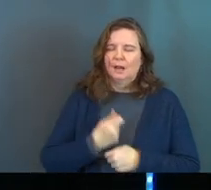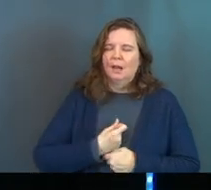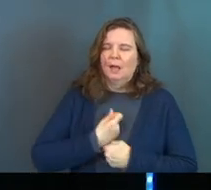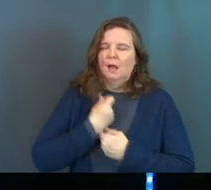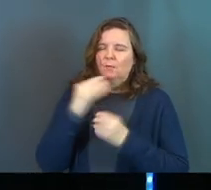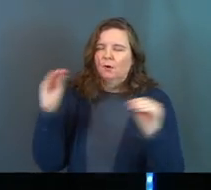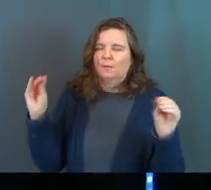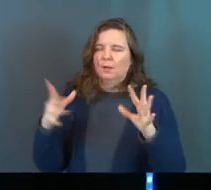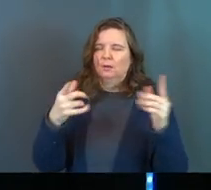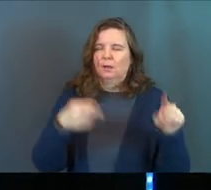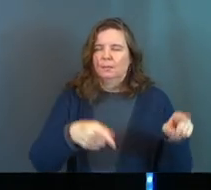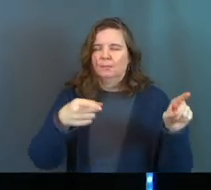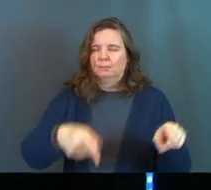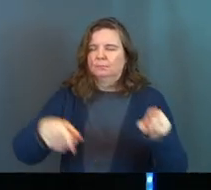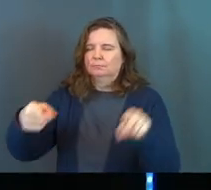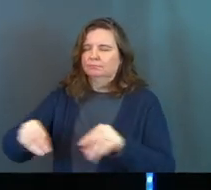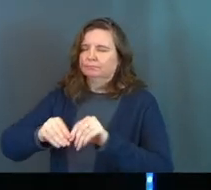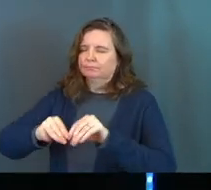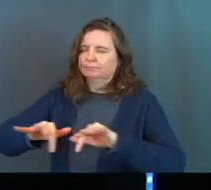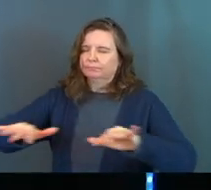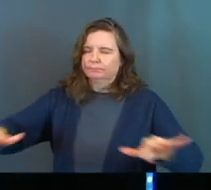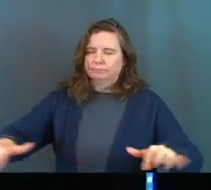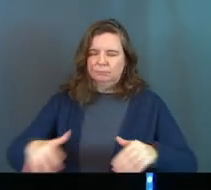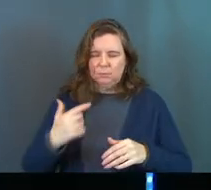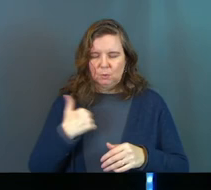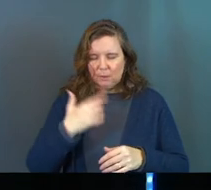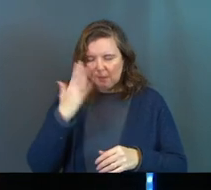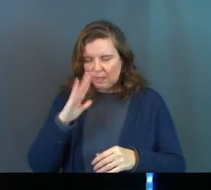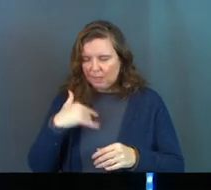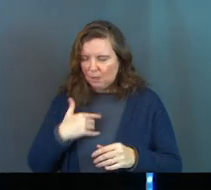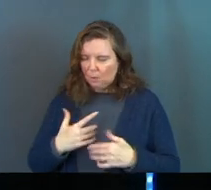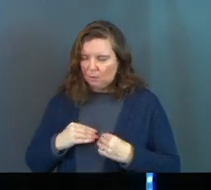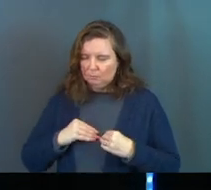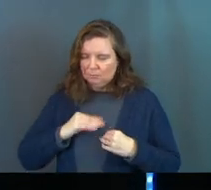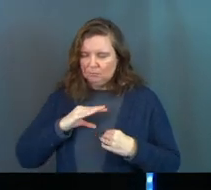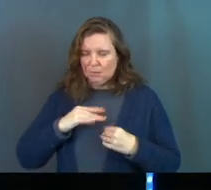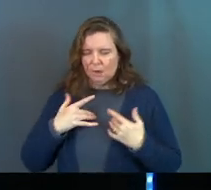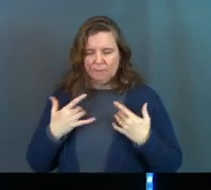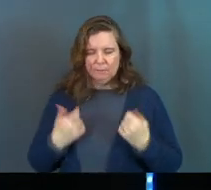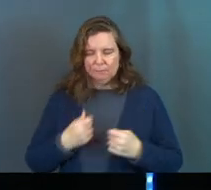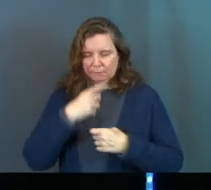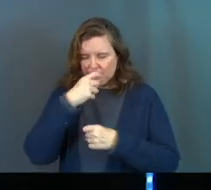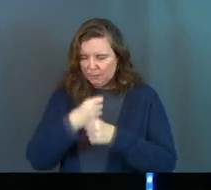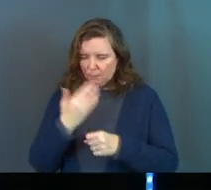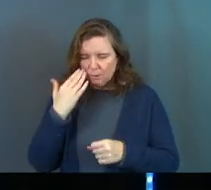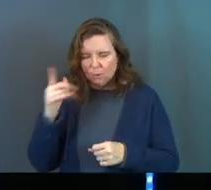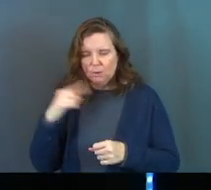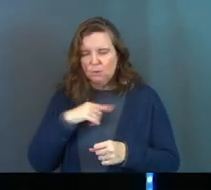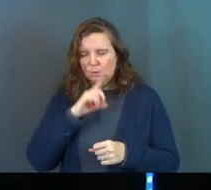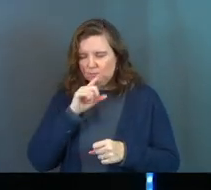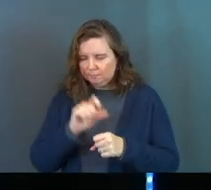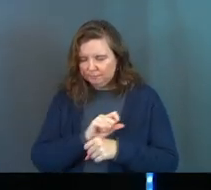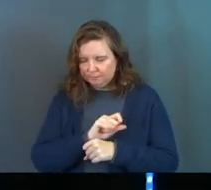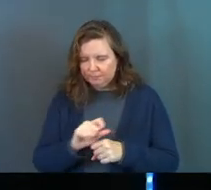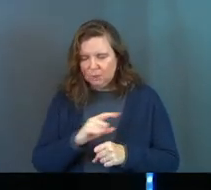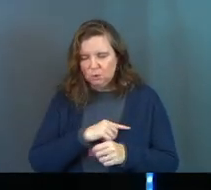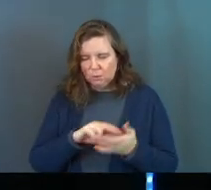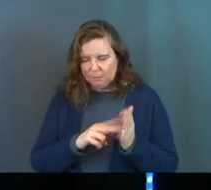outpouring of miracles all across this church, so that, God, it would build up our faith and that we would know you mean business by all this.